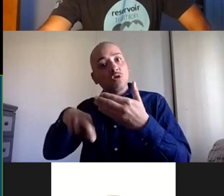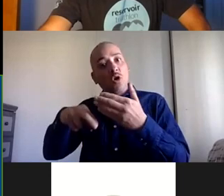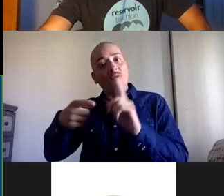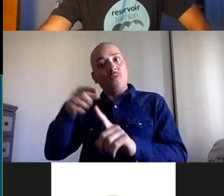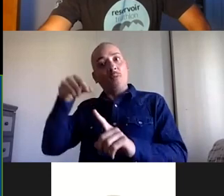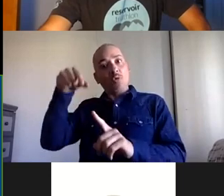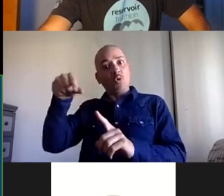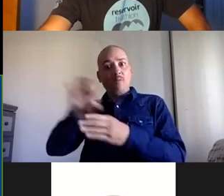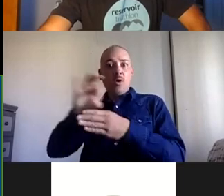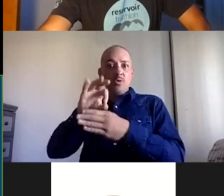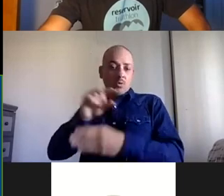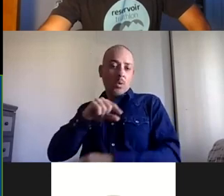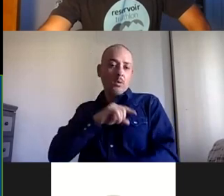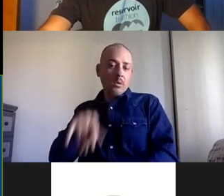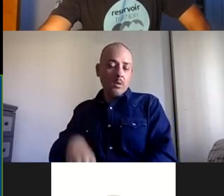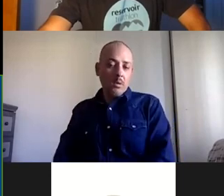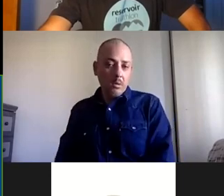function.